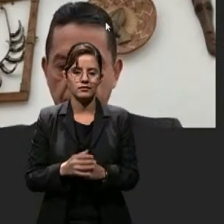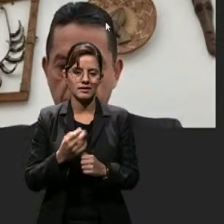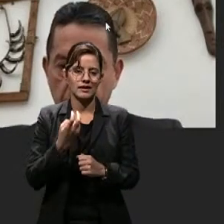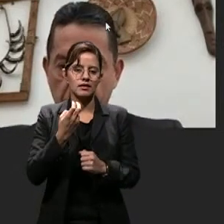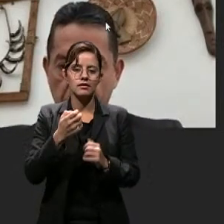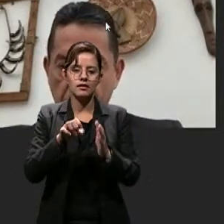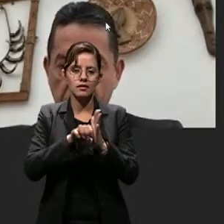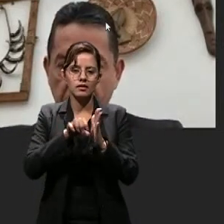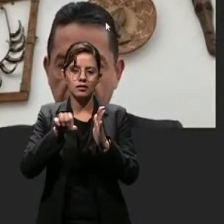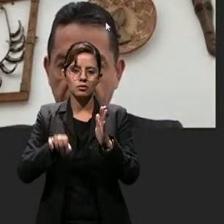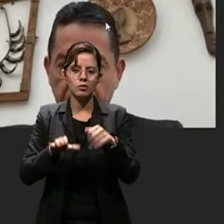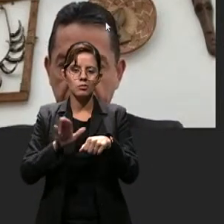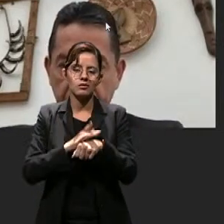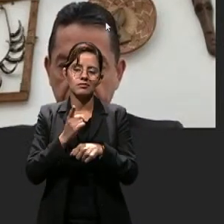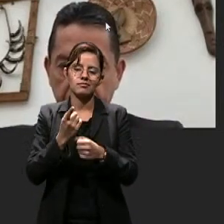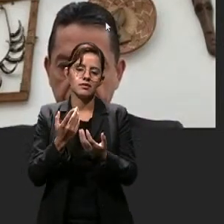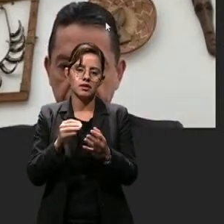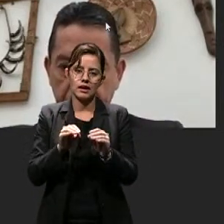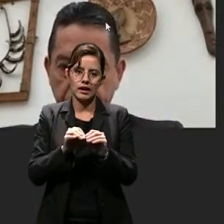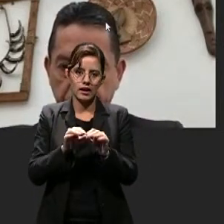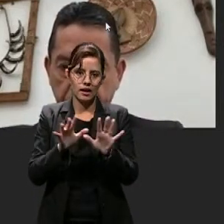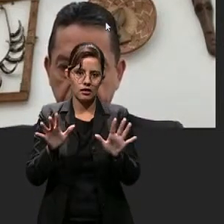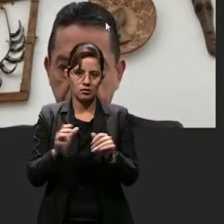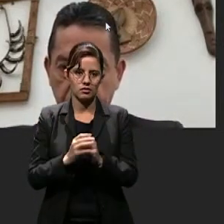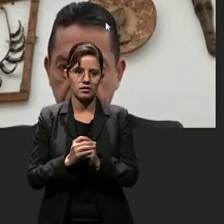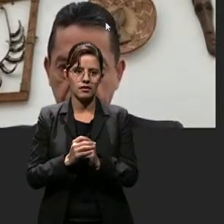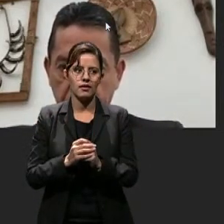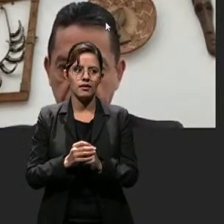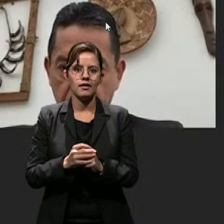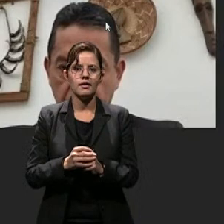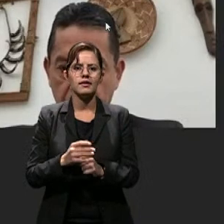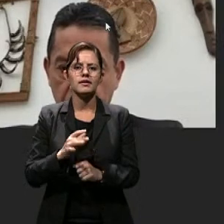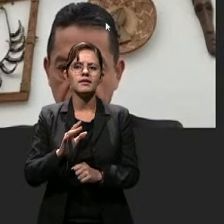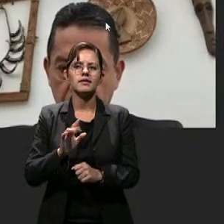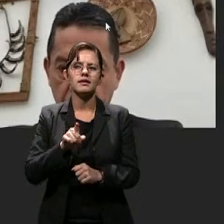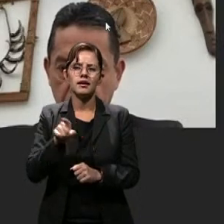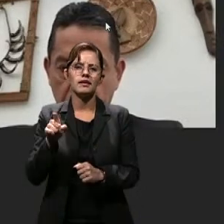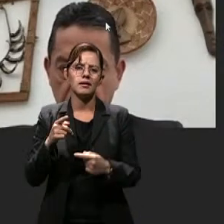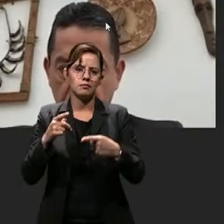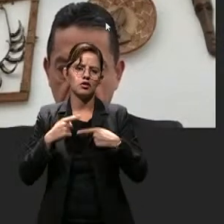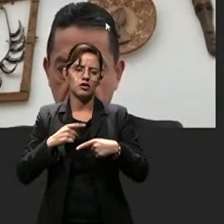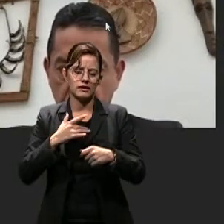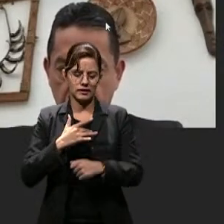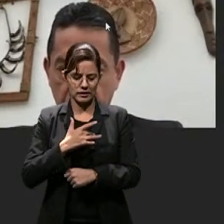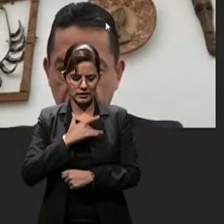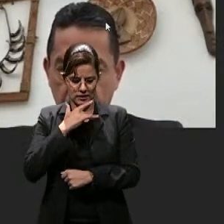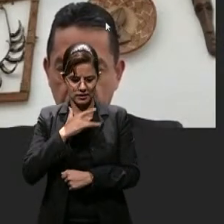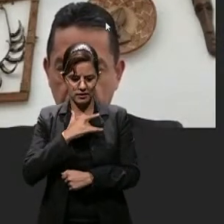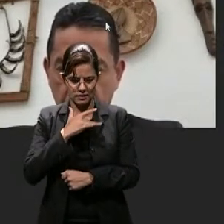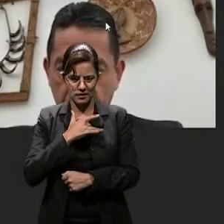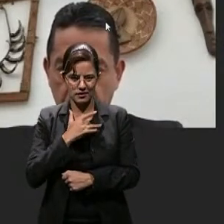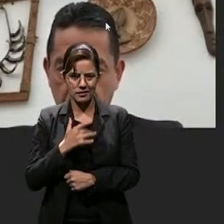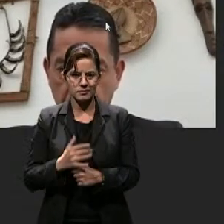this example is very interesting because there is like a discourse in